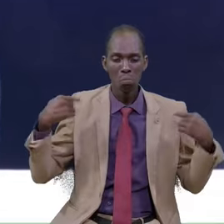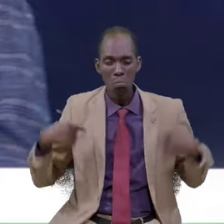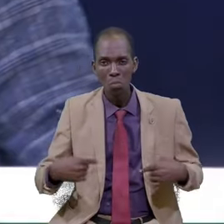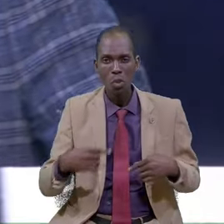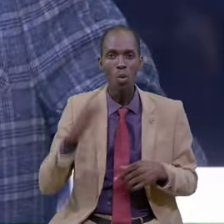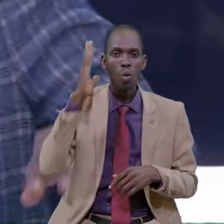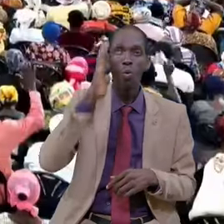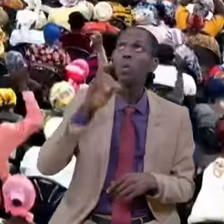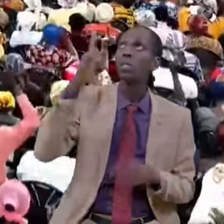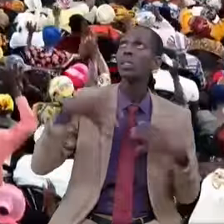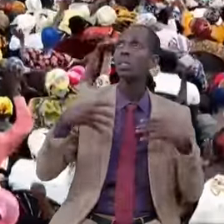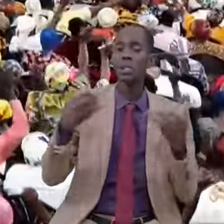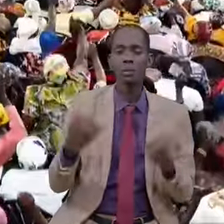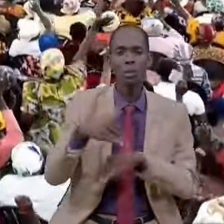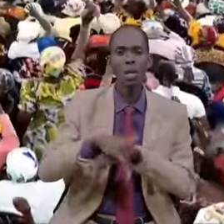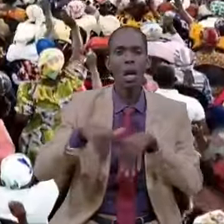heal